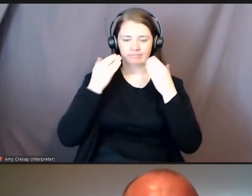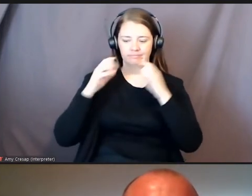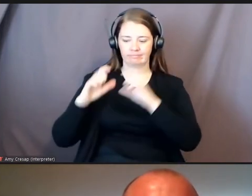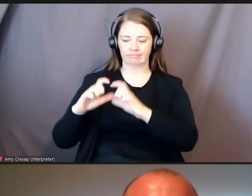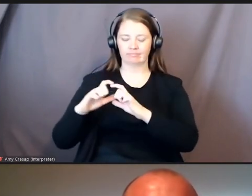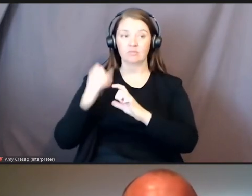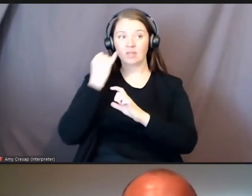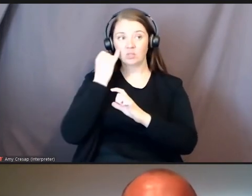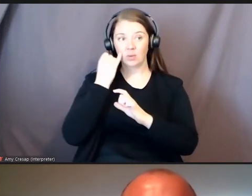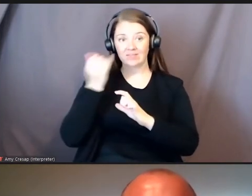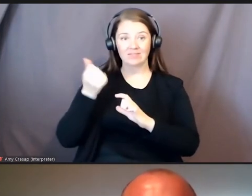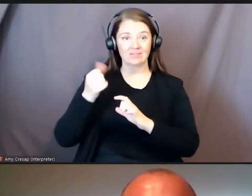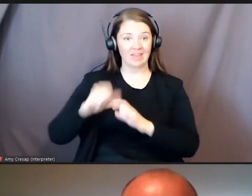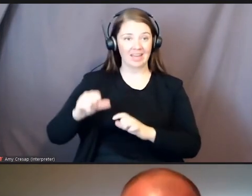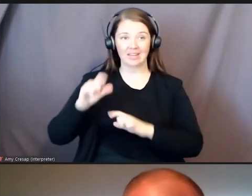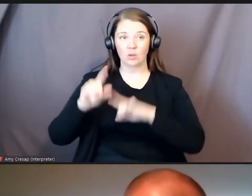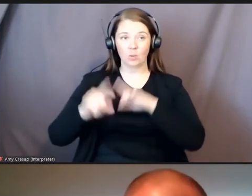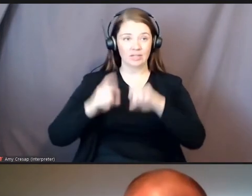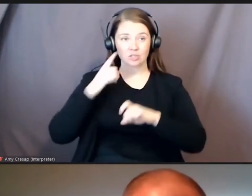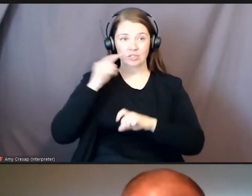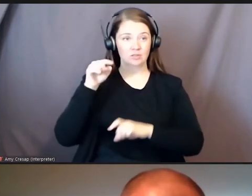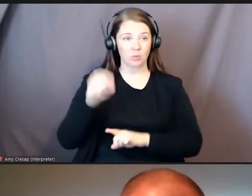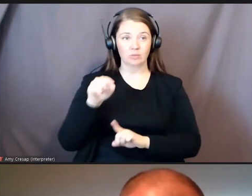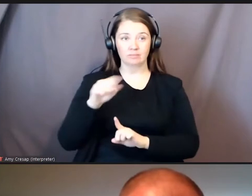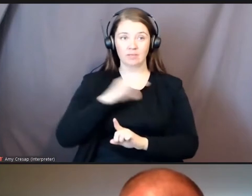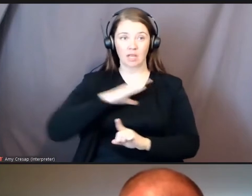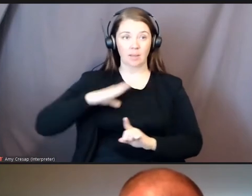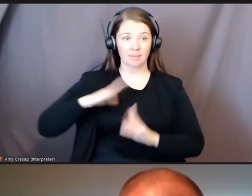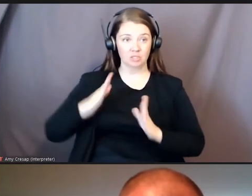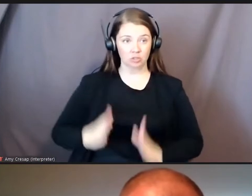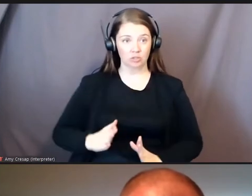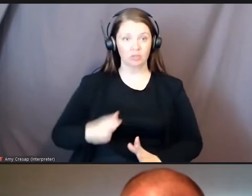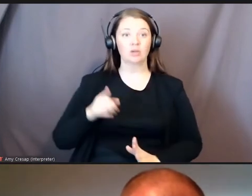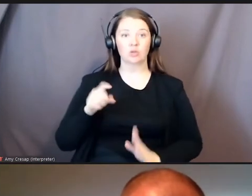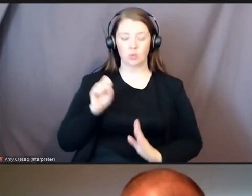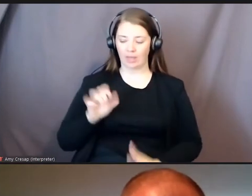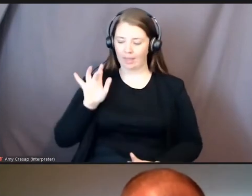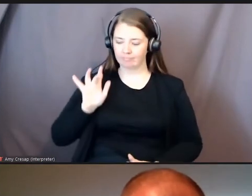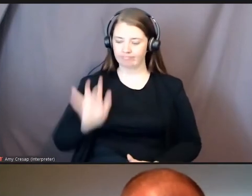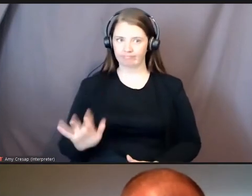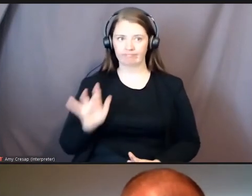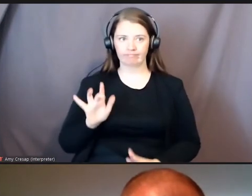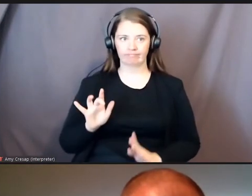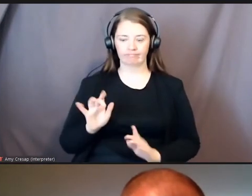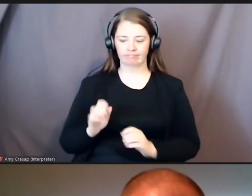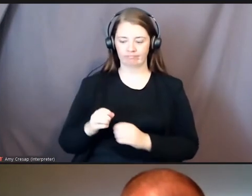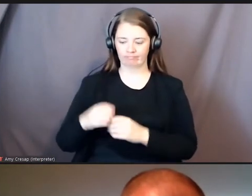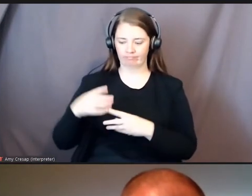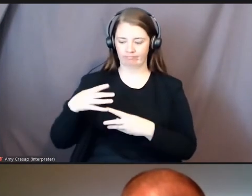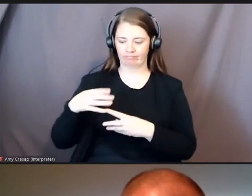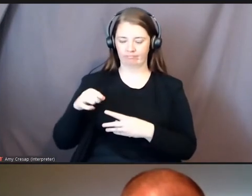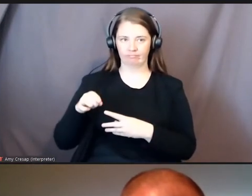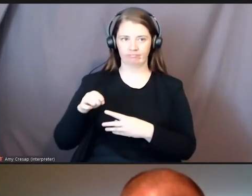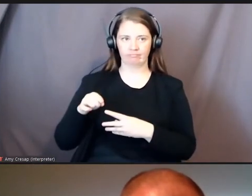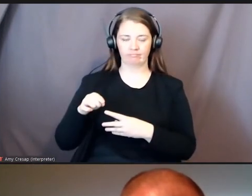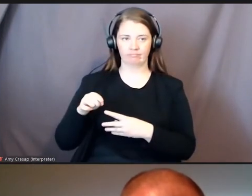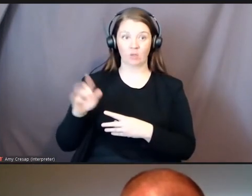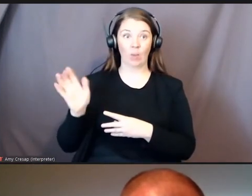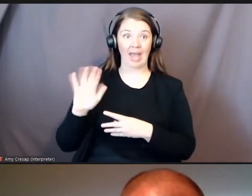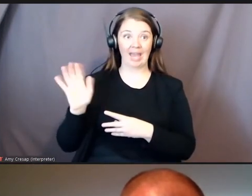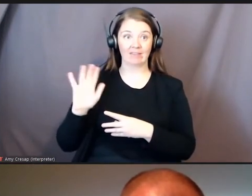if you have any questions for the commissioner, you're able to hit that button, and there's a sign to